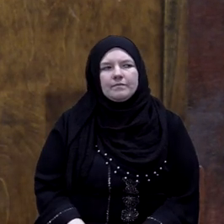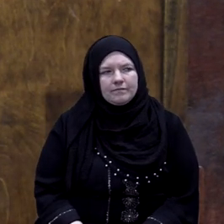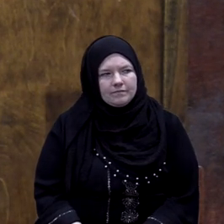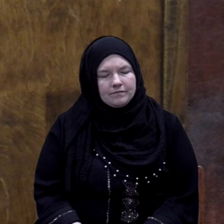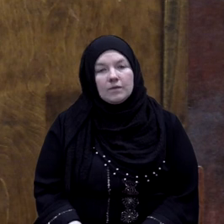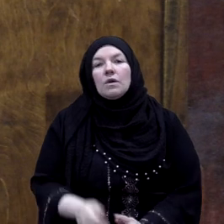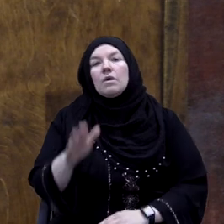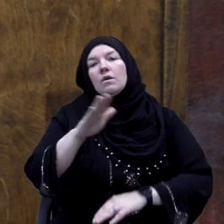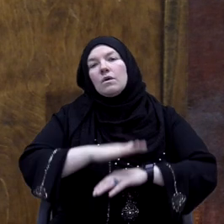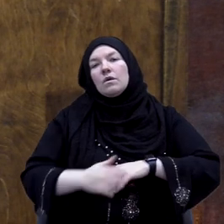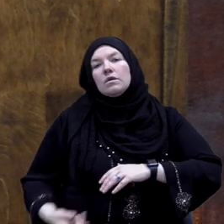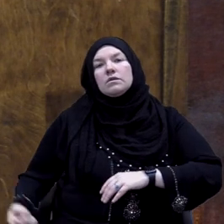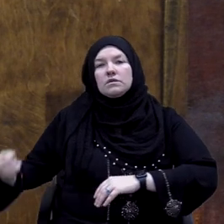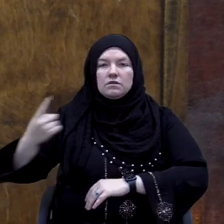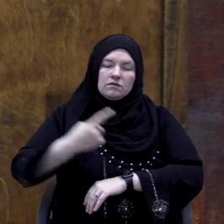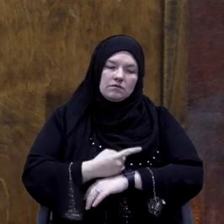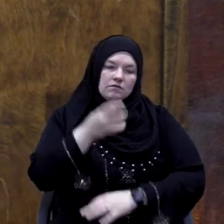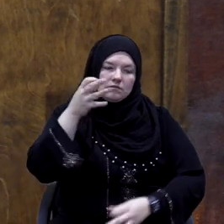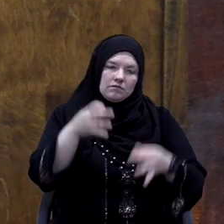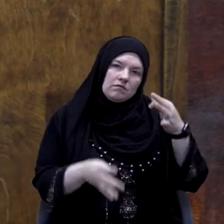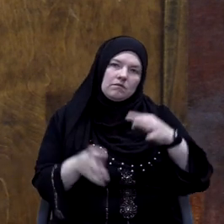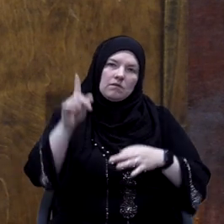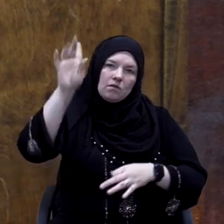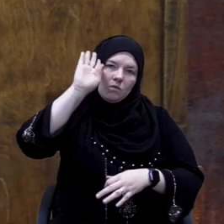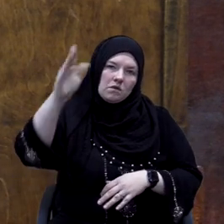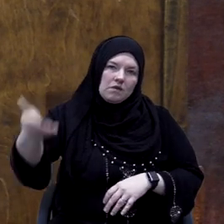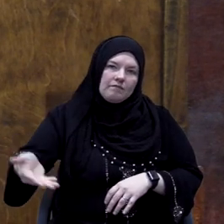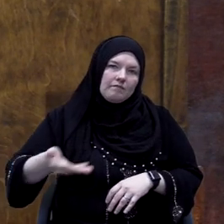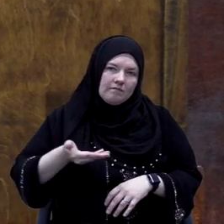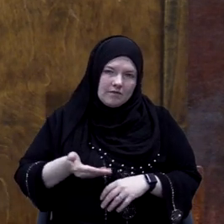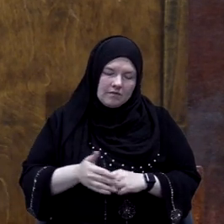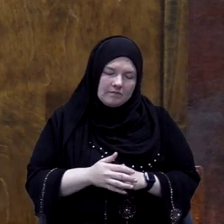And on the day of judgment, Allah subhanahu wa ta'ala will invite and say,